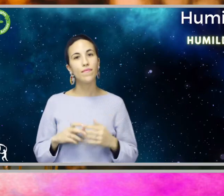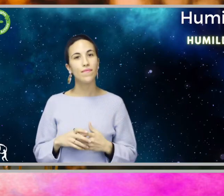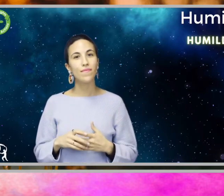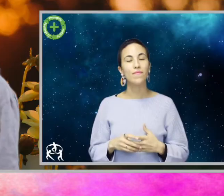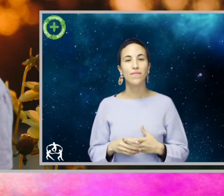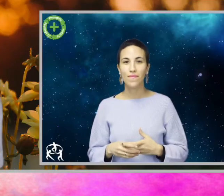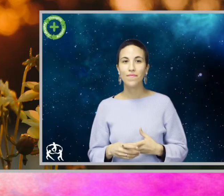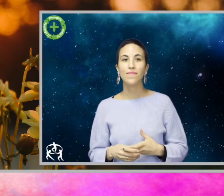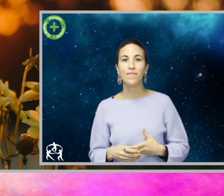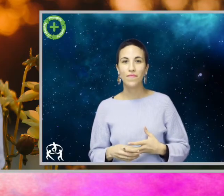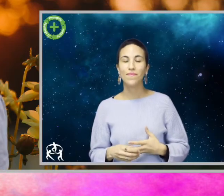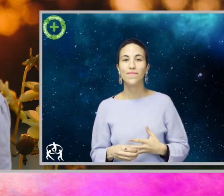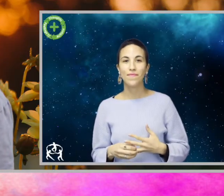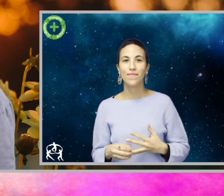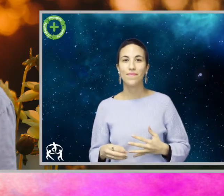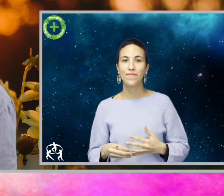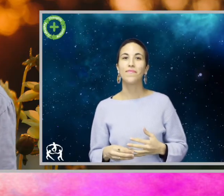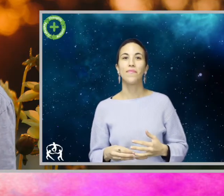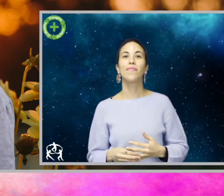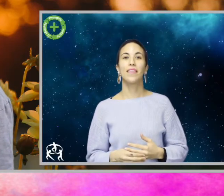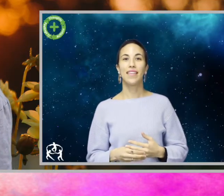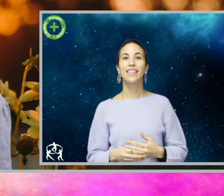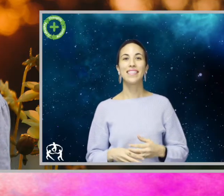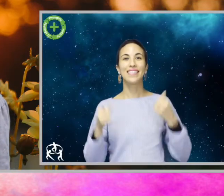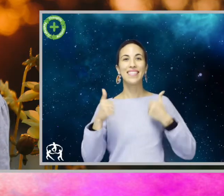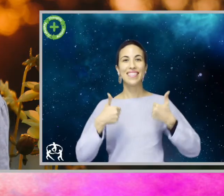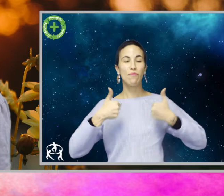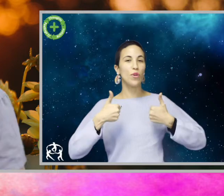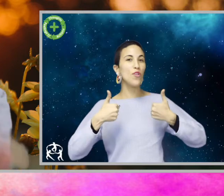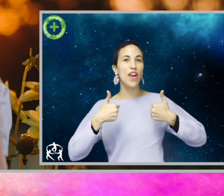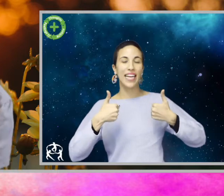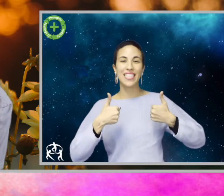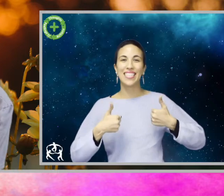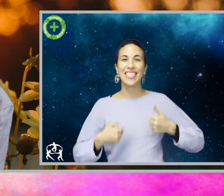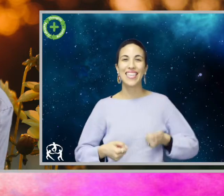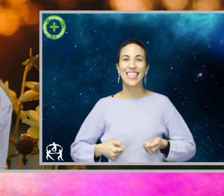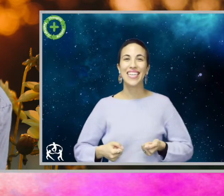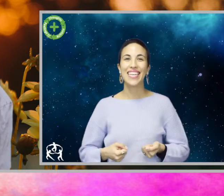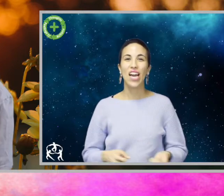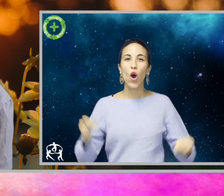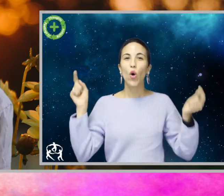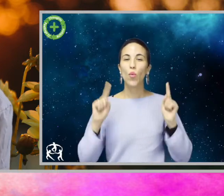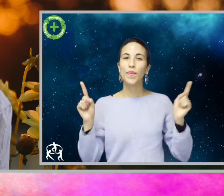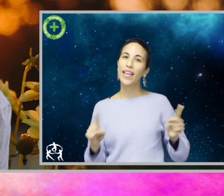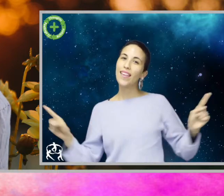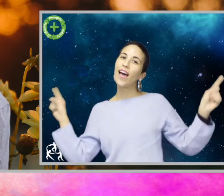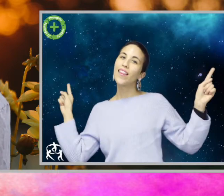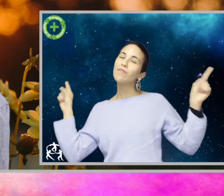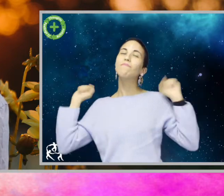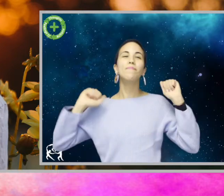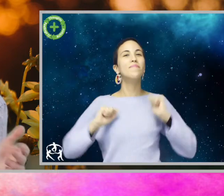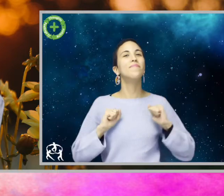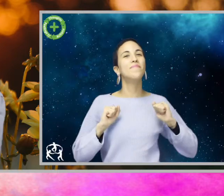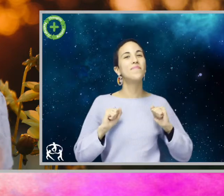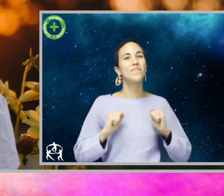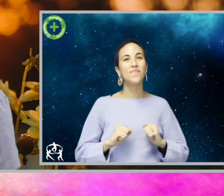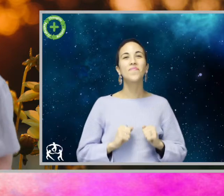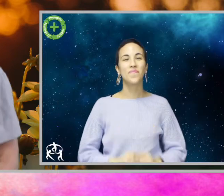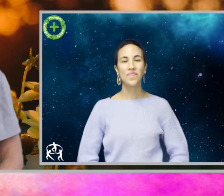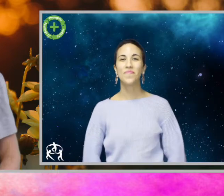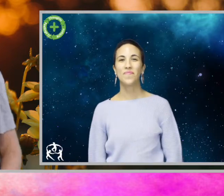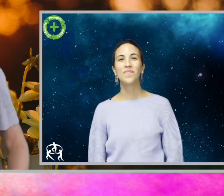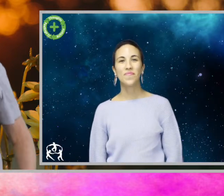Humildad. Humildad. Did I do it right? Everybody do it with me too. Humildad. Hey,